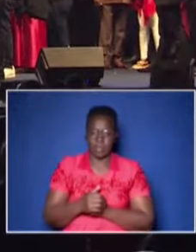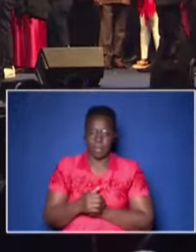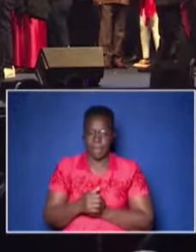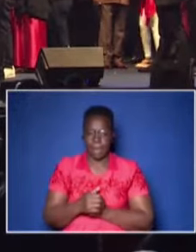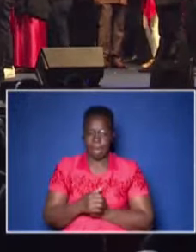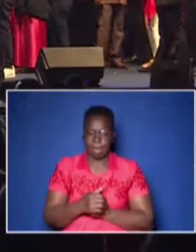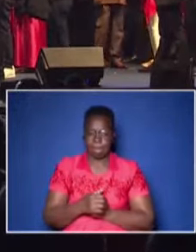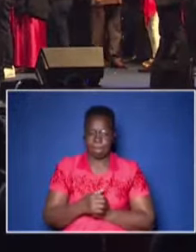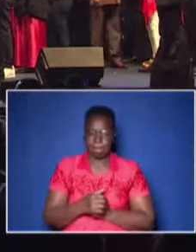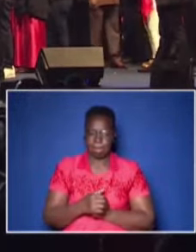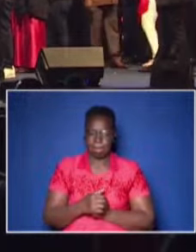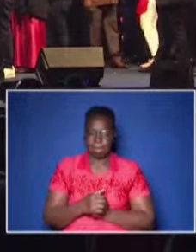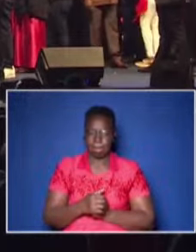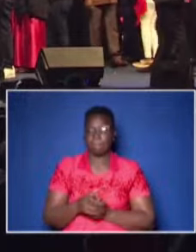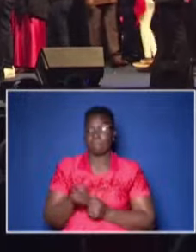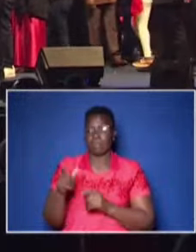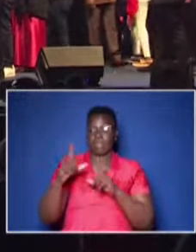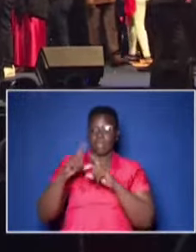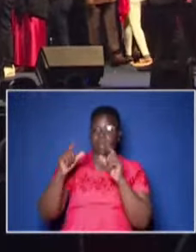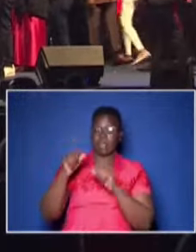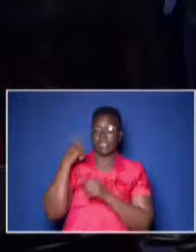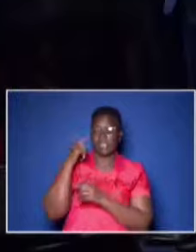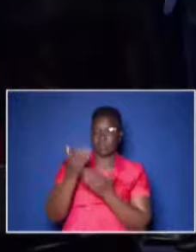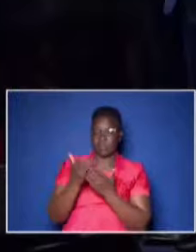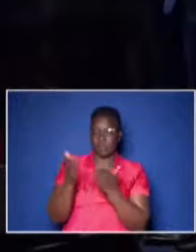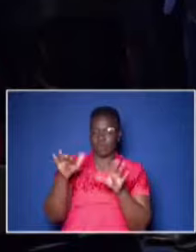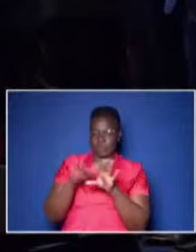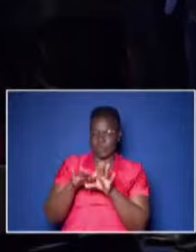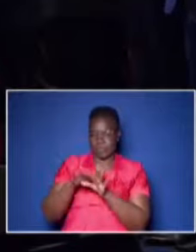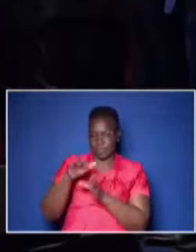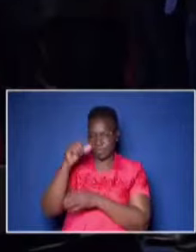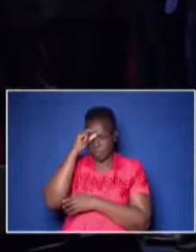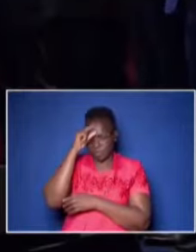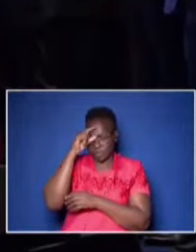won this is the message for you members of the